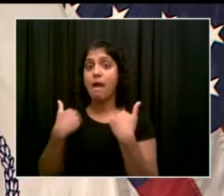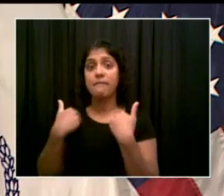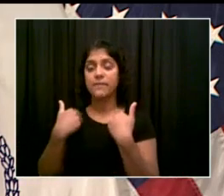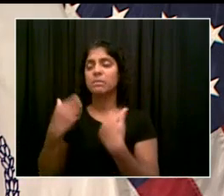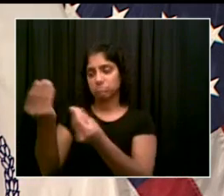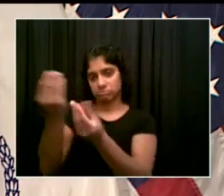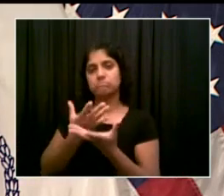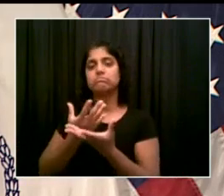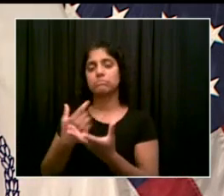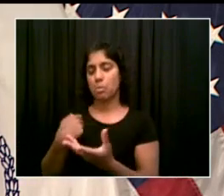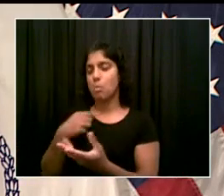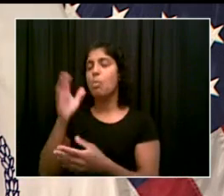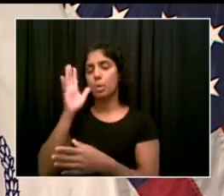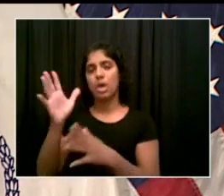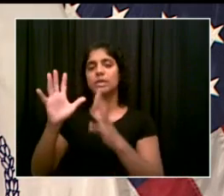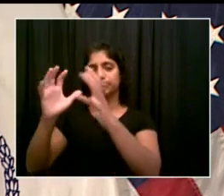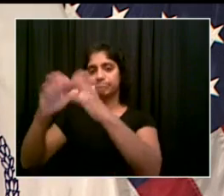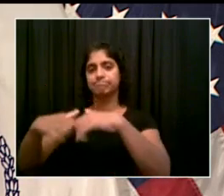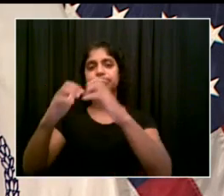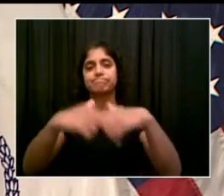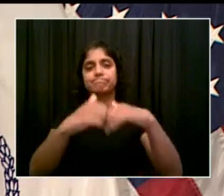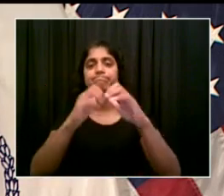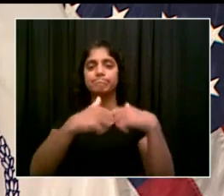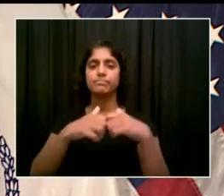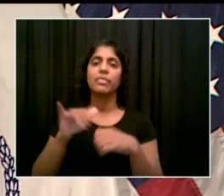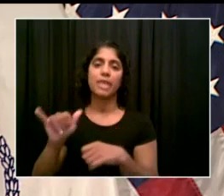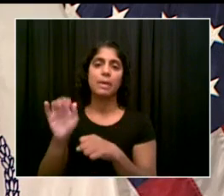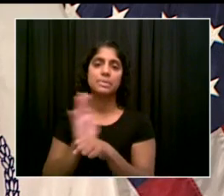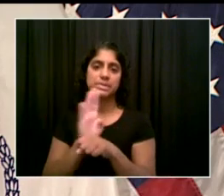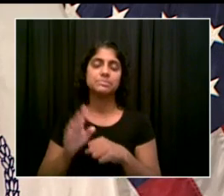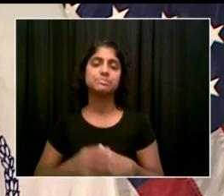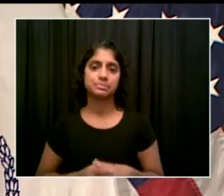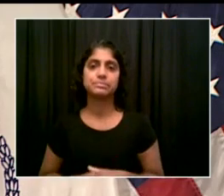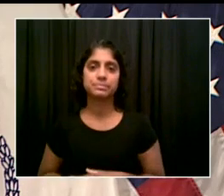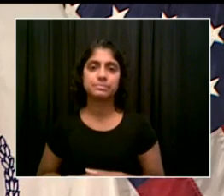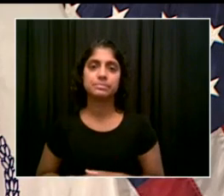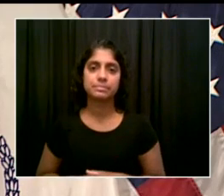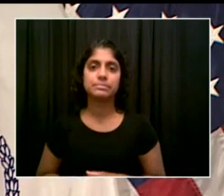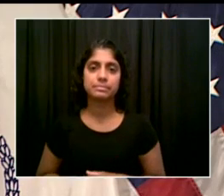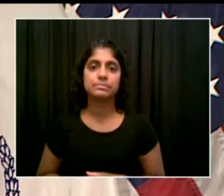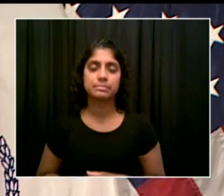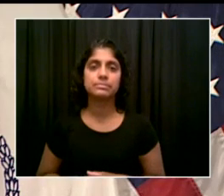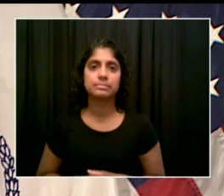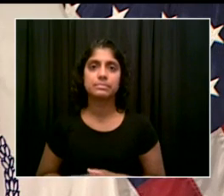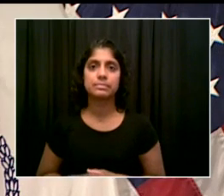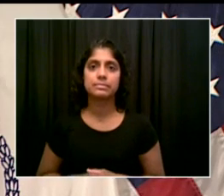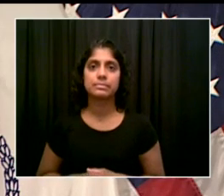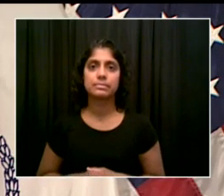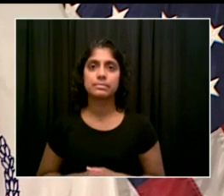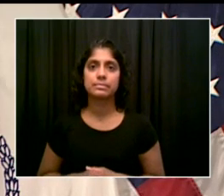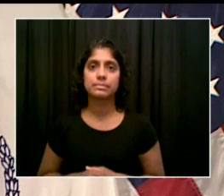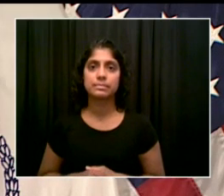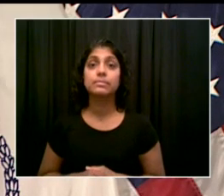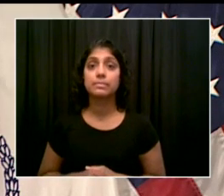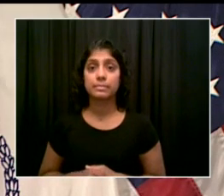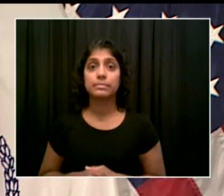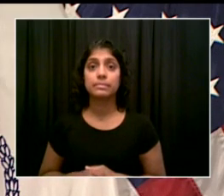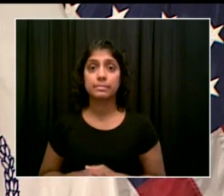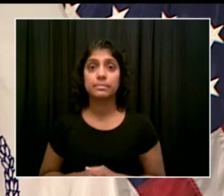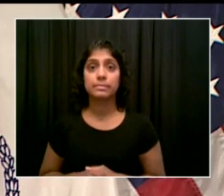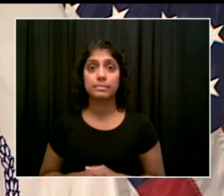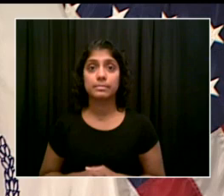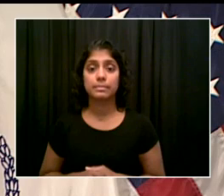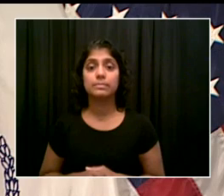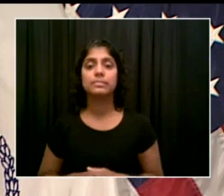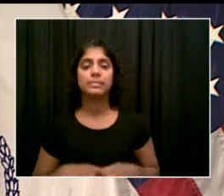You're sending the NYPD up to Fordham Road because one of the issues that I've discovered is that Department of